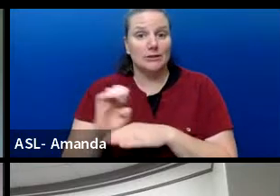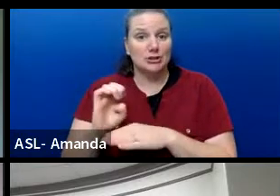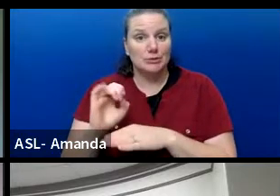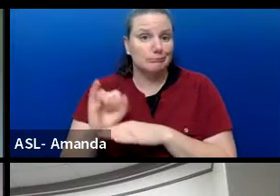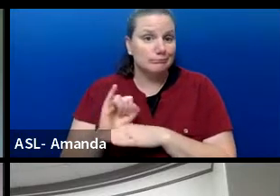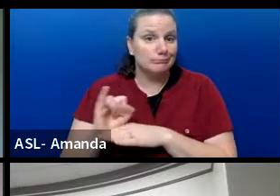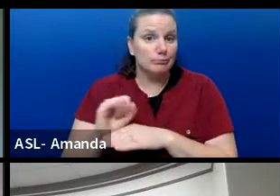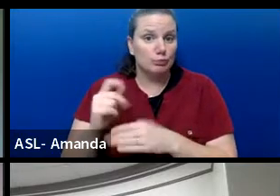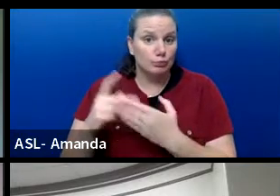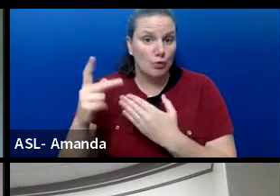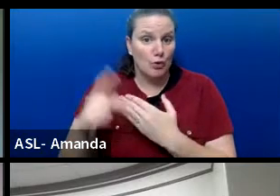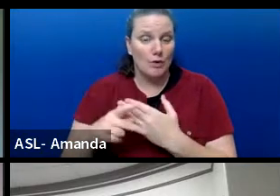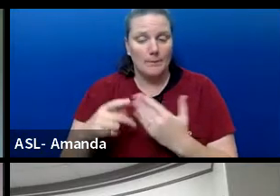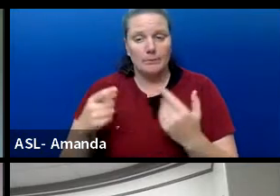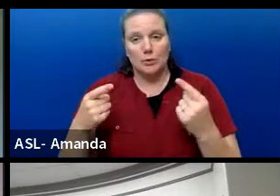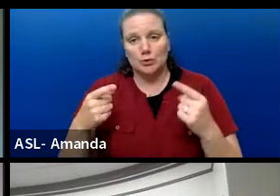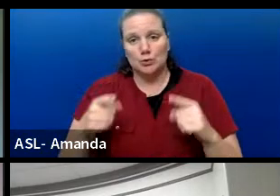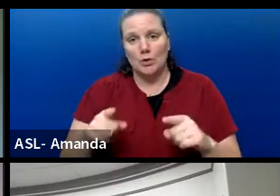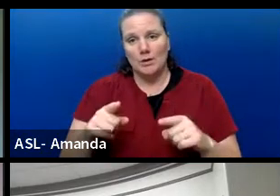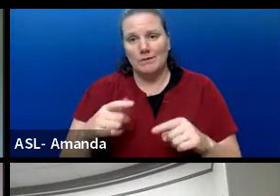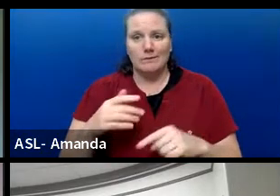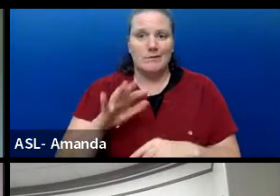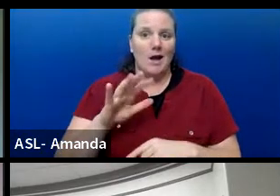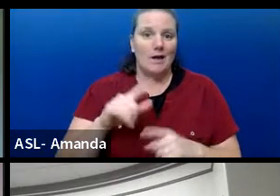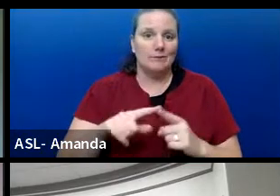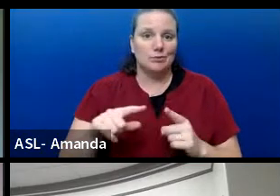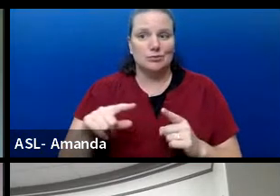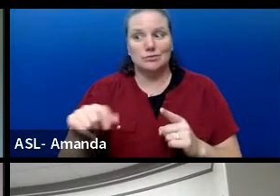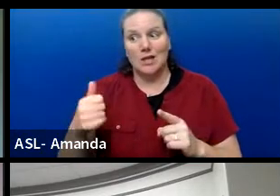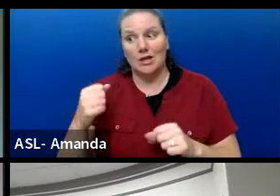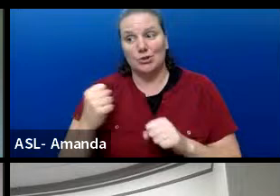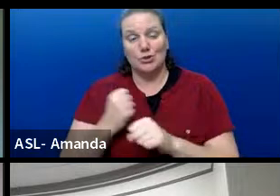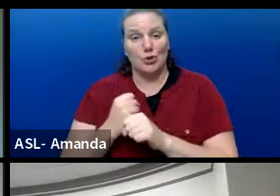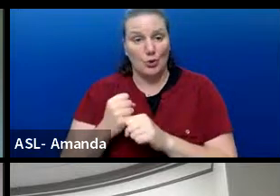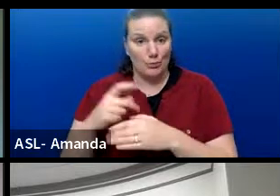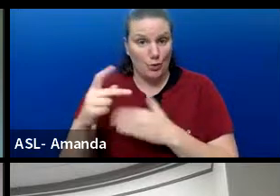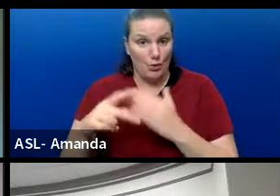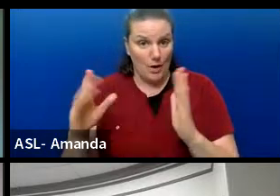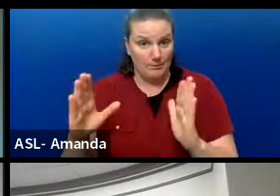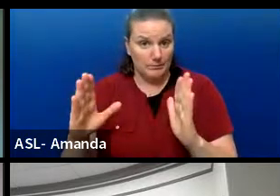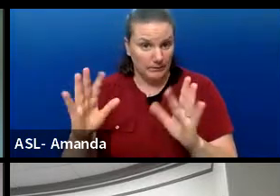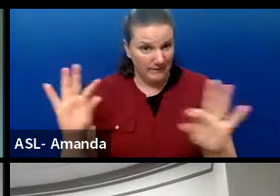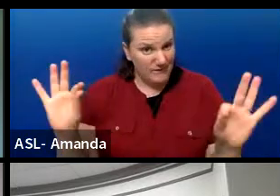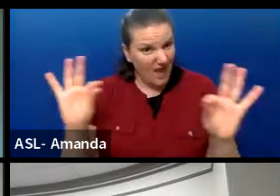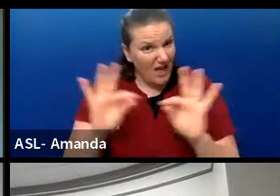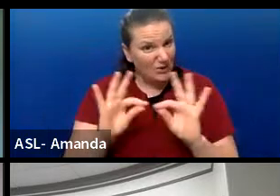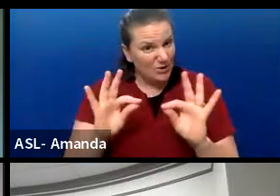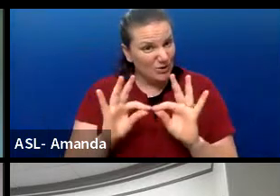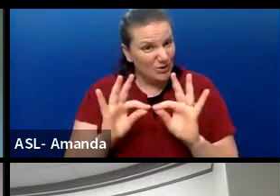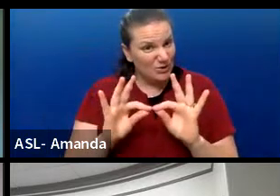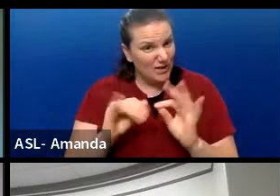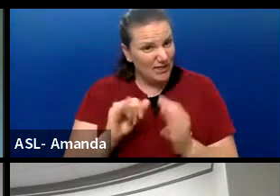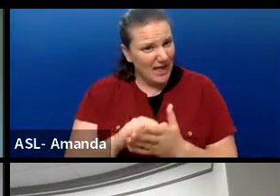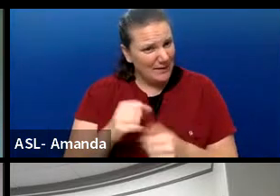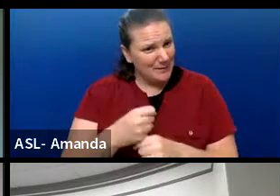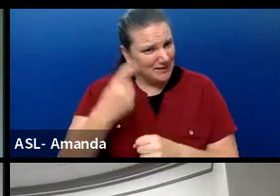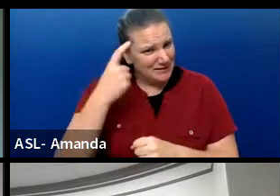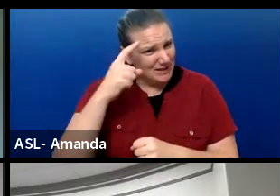during these 5, 7, 10-year programs have value? Does that make sense?